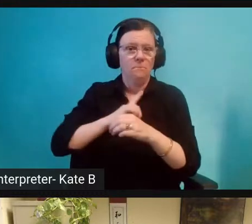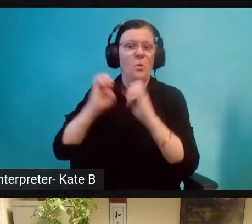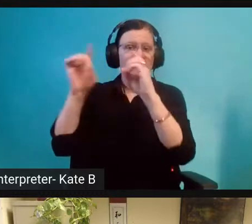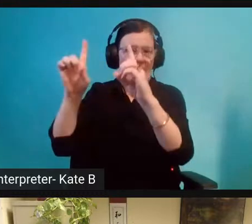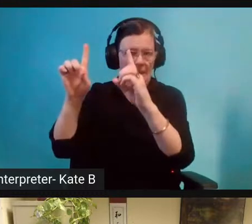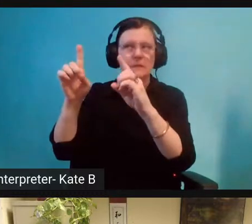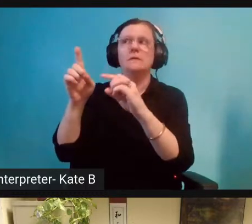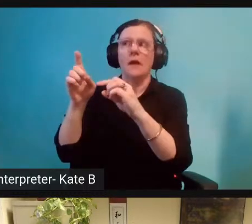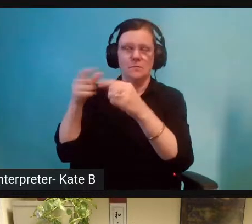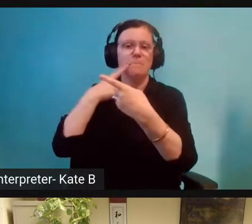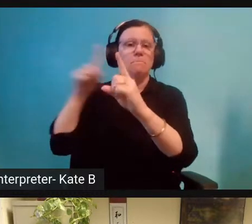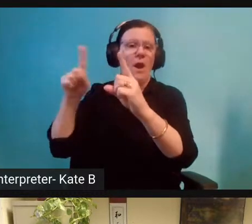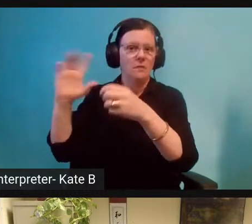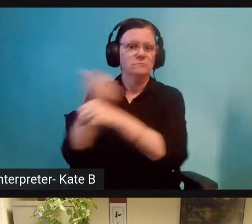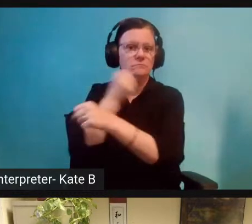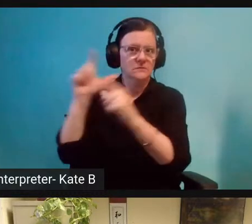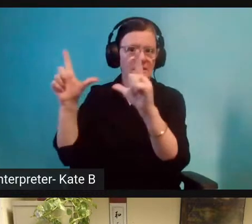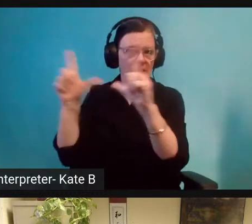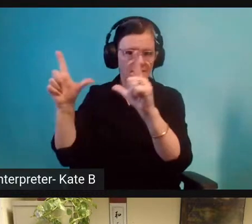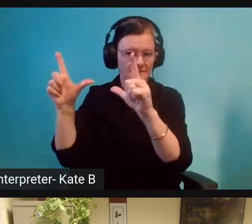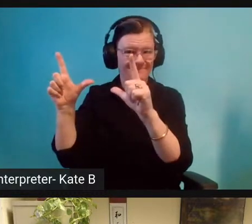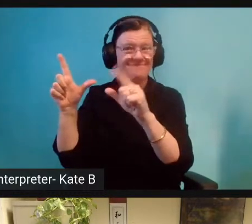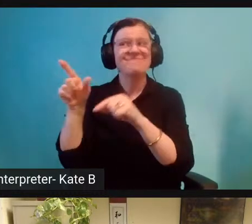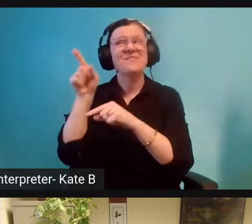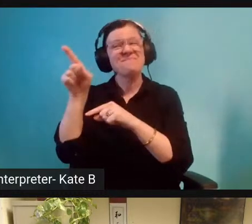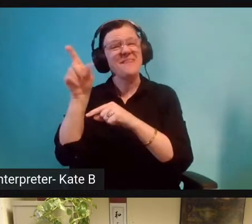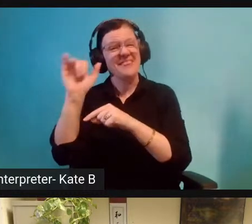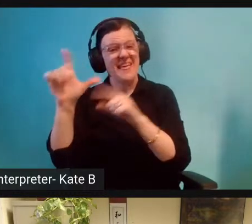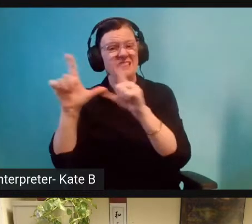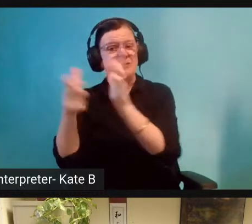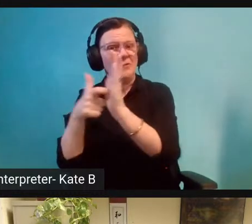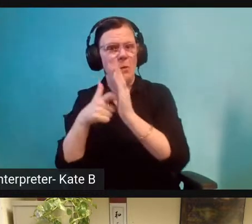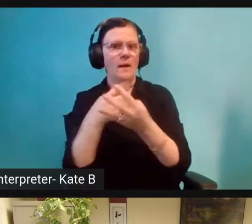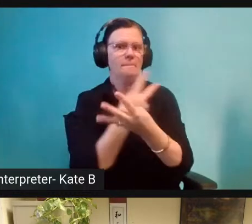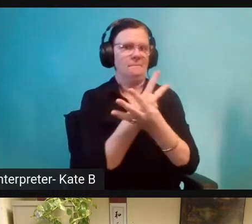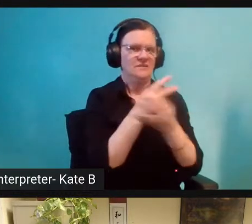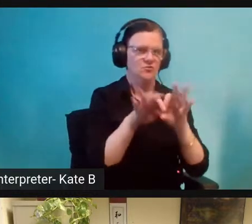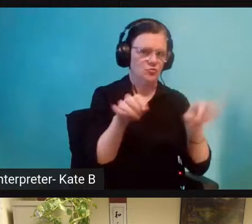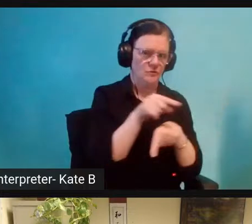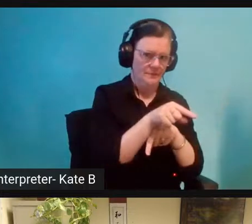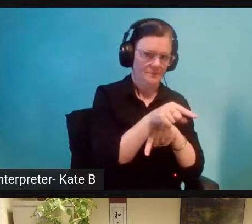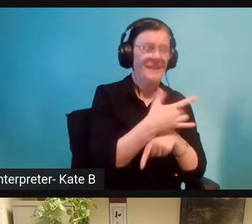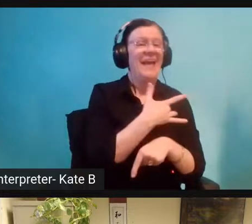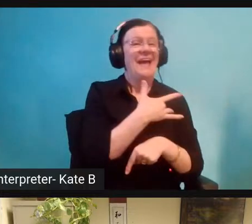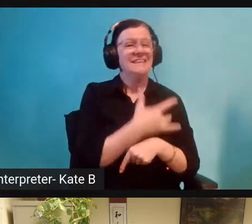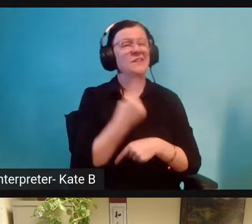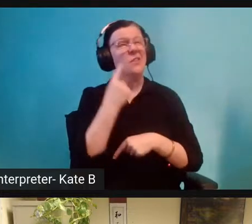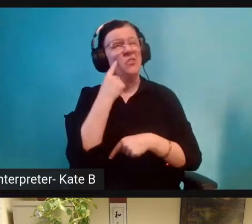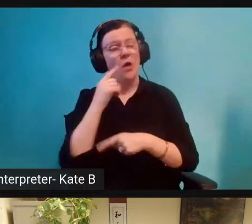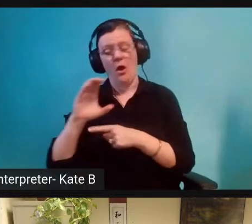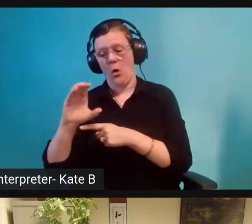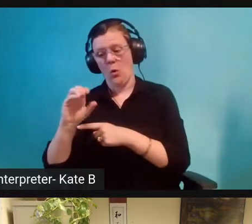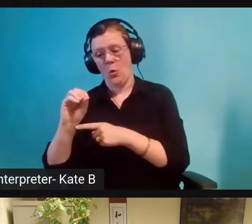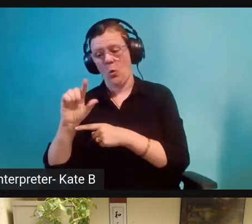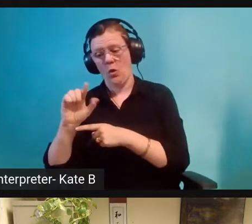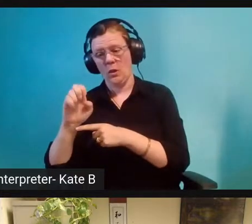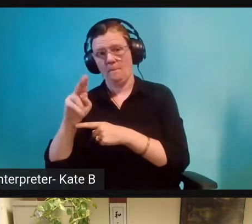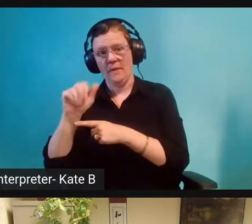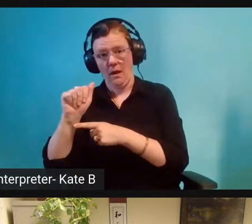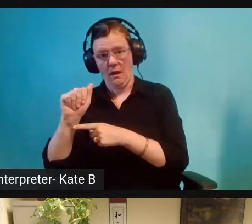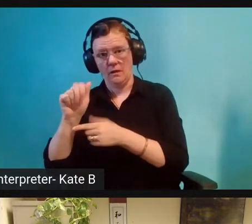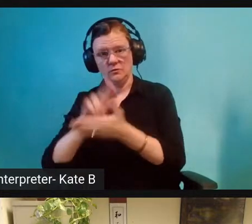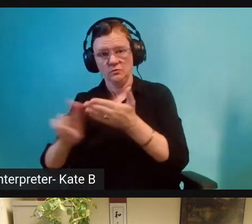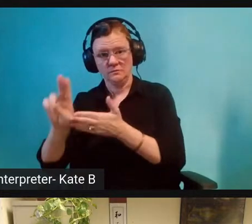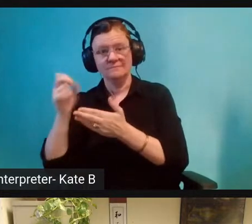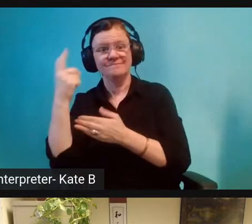license. I needed to get a master's degree. I was originally going to go to Columbia, and then I was recruited